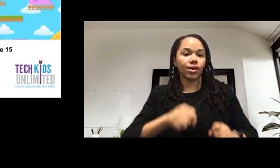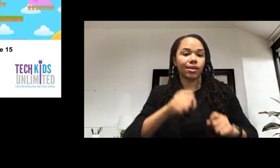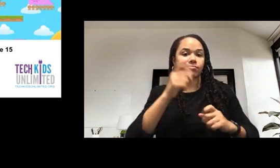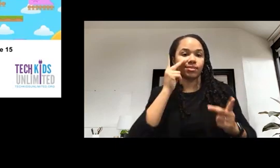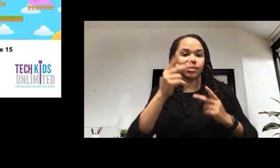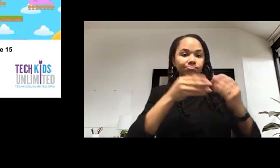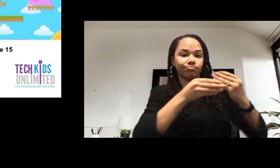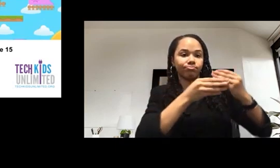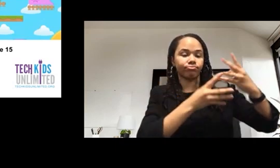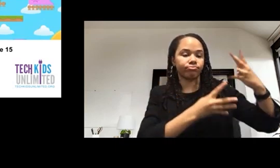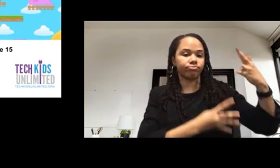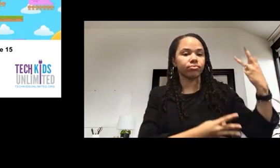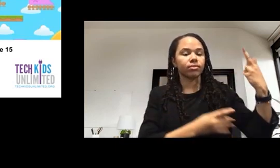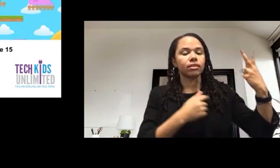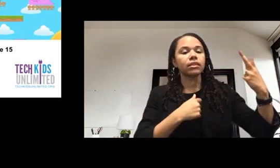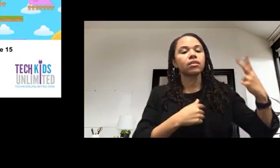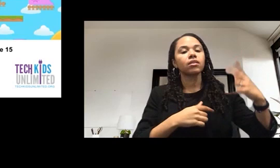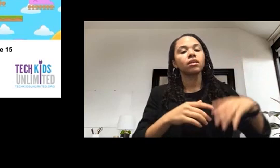student preferences